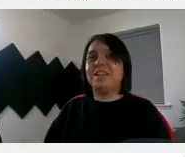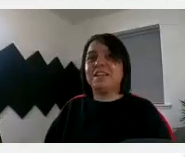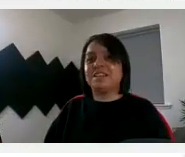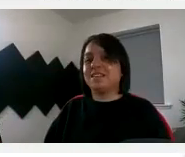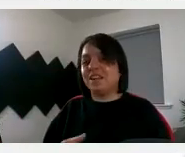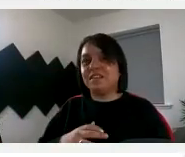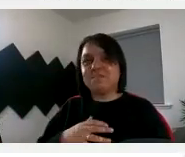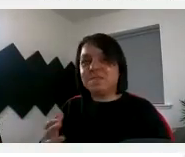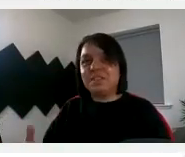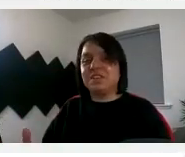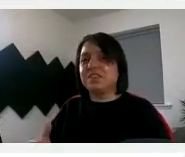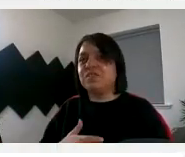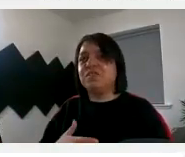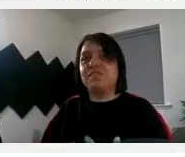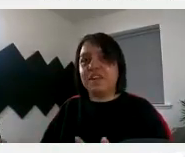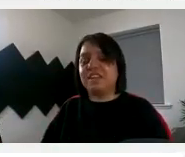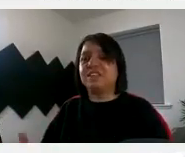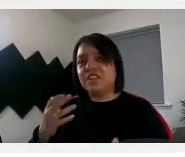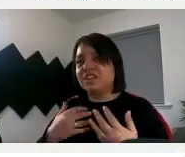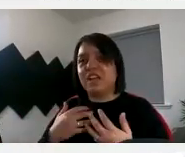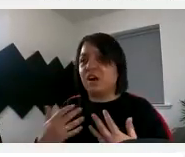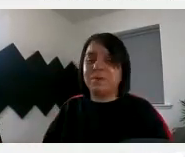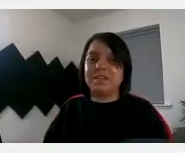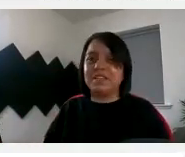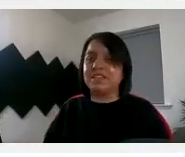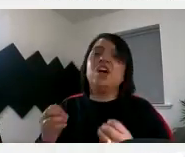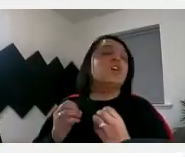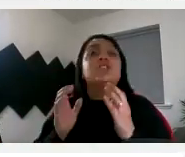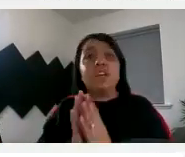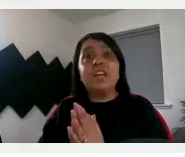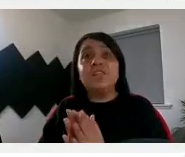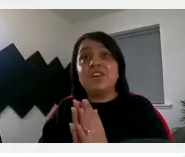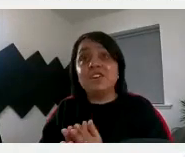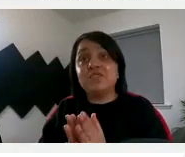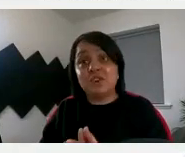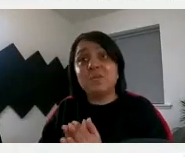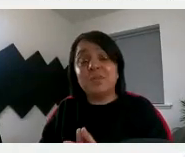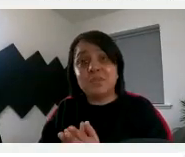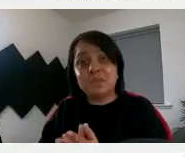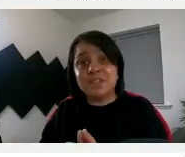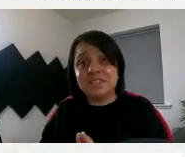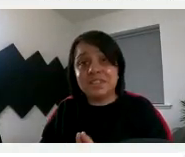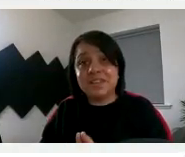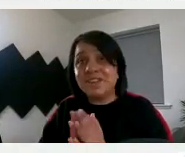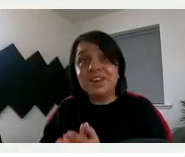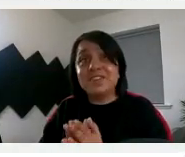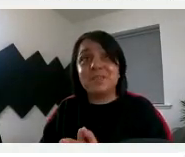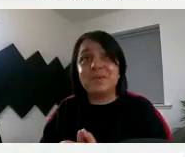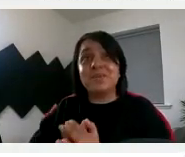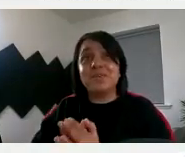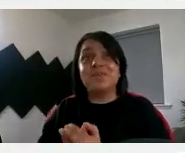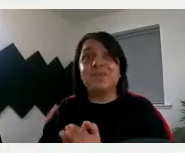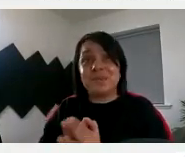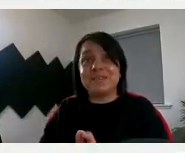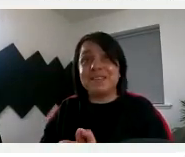forget this. Like, so instead of using forget this, you can say, oh, piss this. You'll hear a lot of drunk people use this. A lot of drunk people